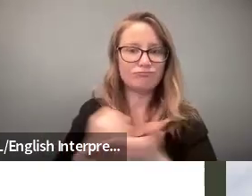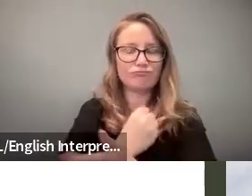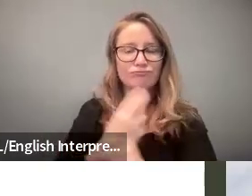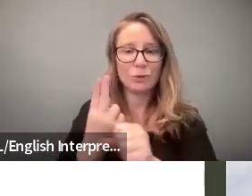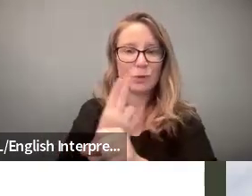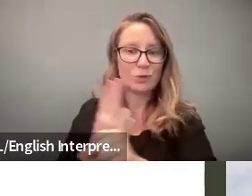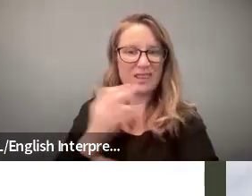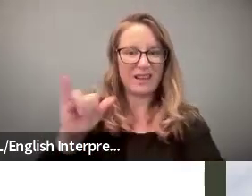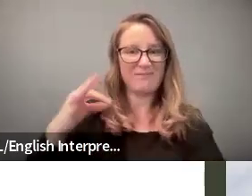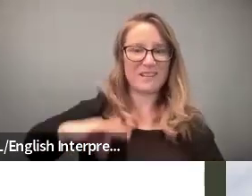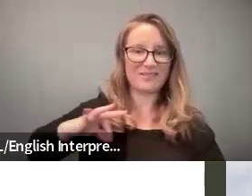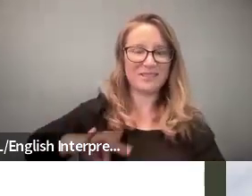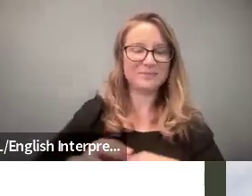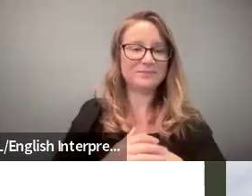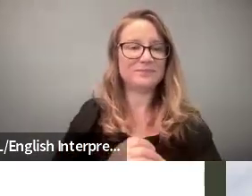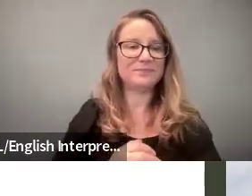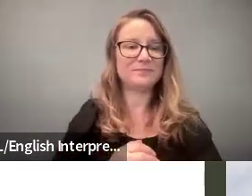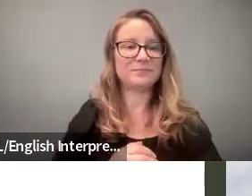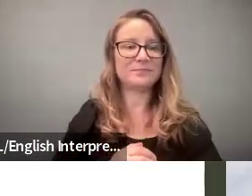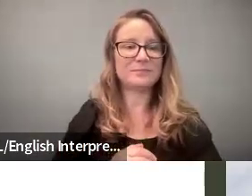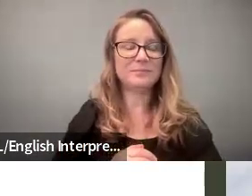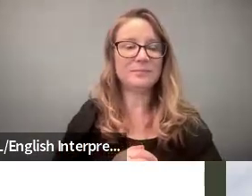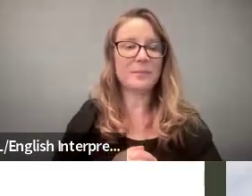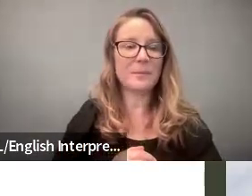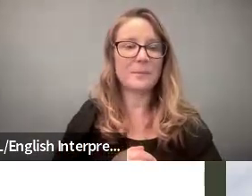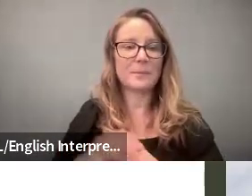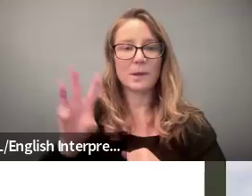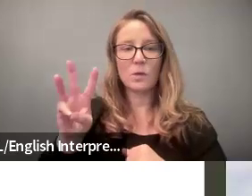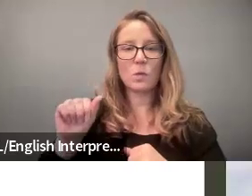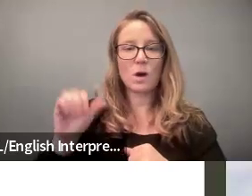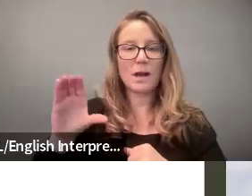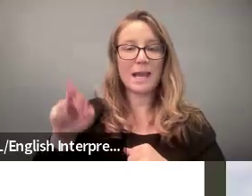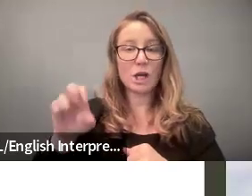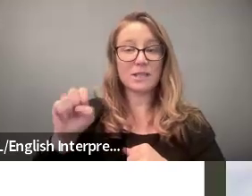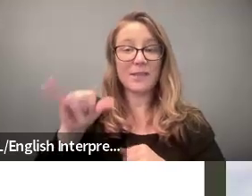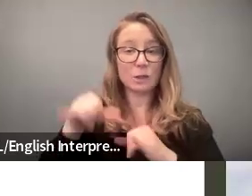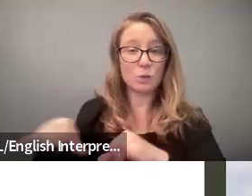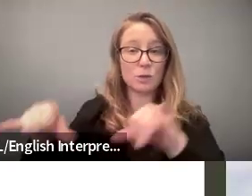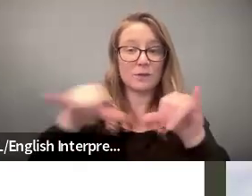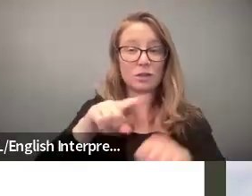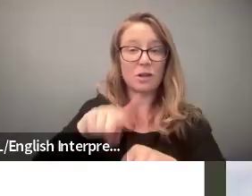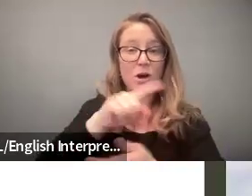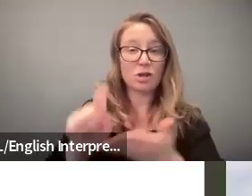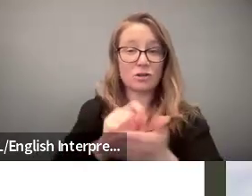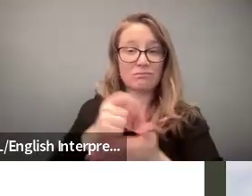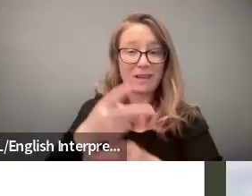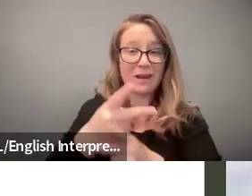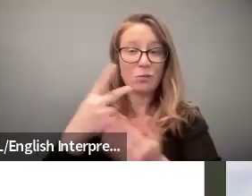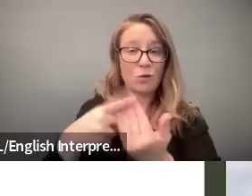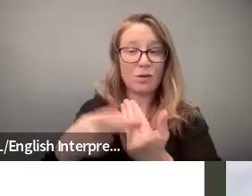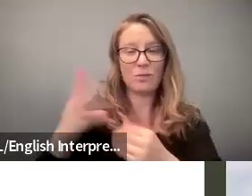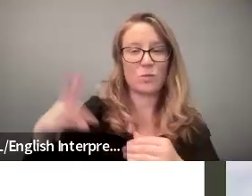the benefits. So Walk Cares is a universal long-term care program in Washington